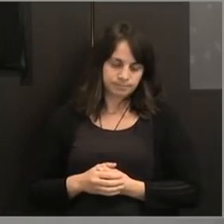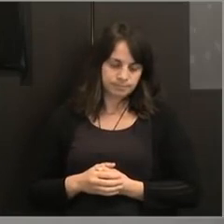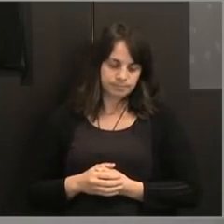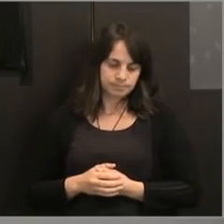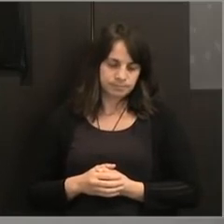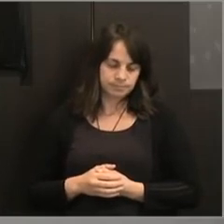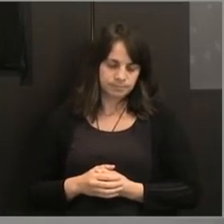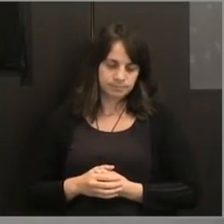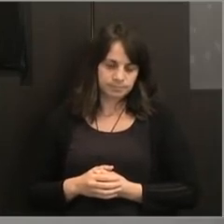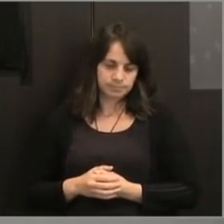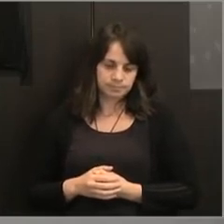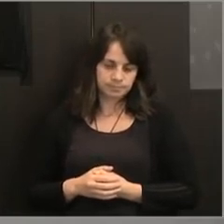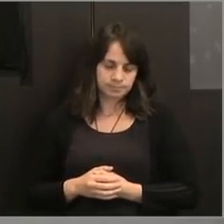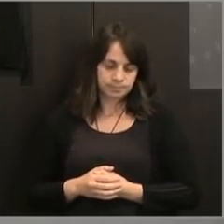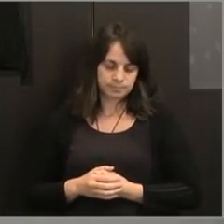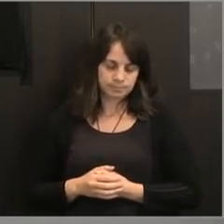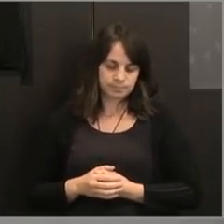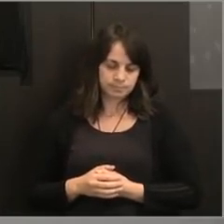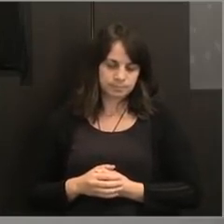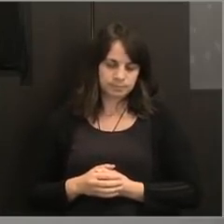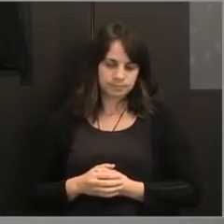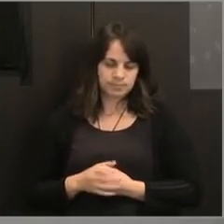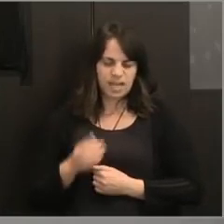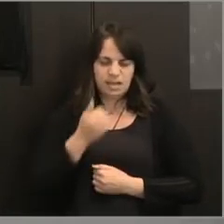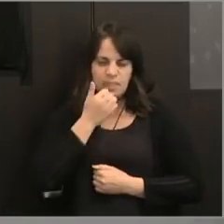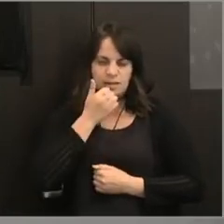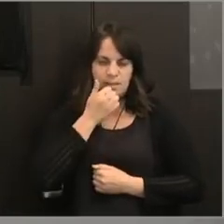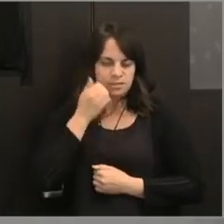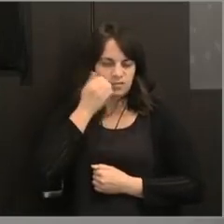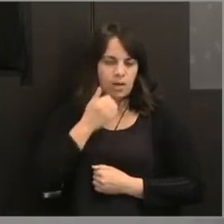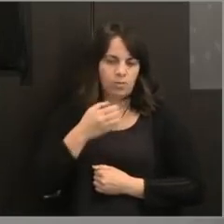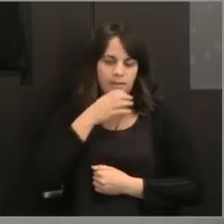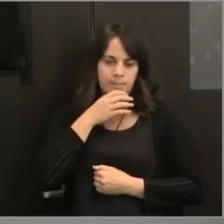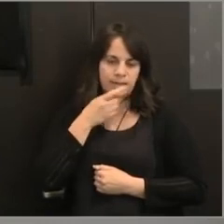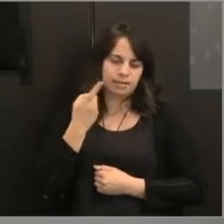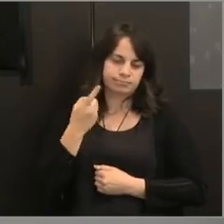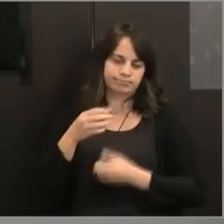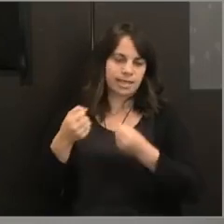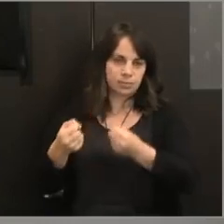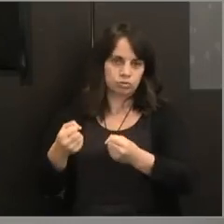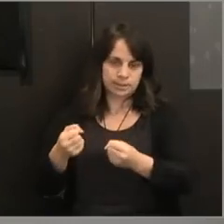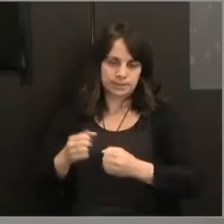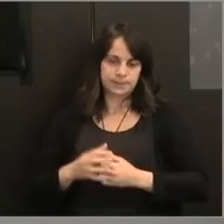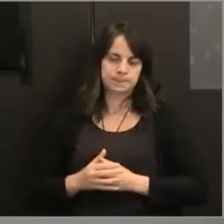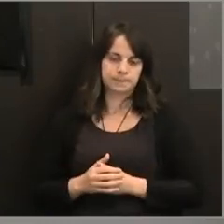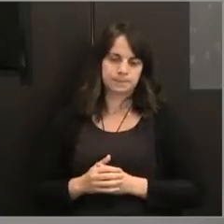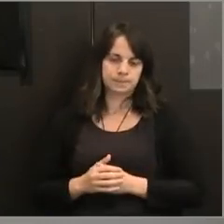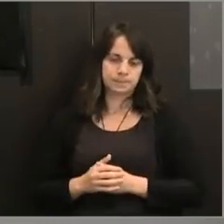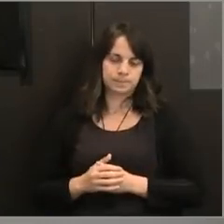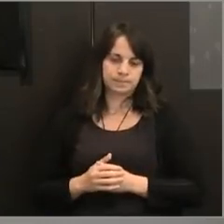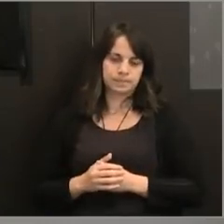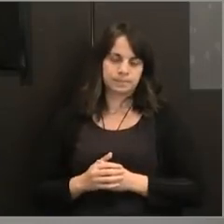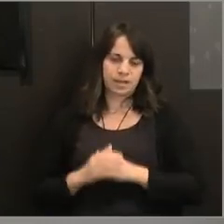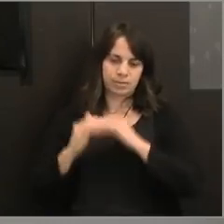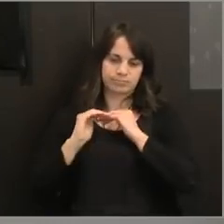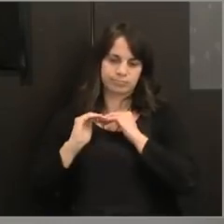The numbers of Māori men in prison has remained constant